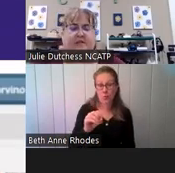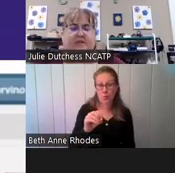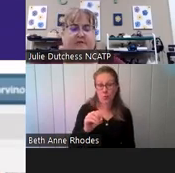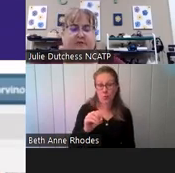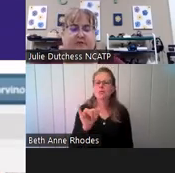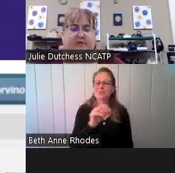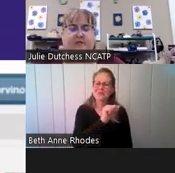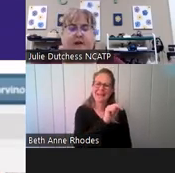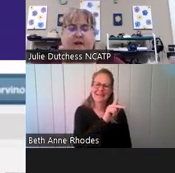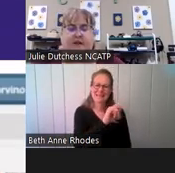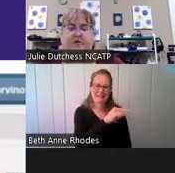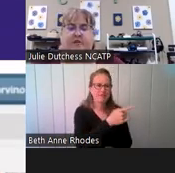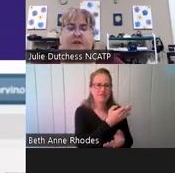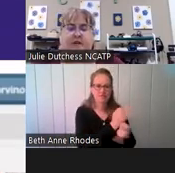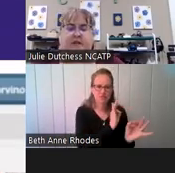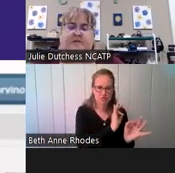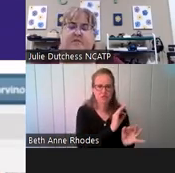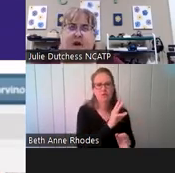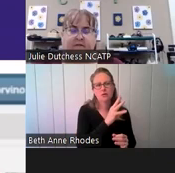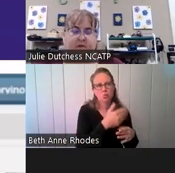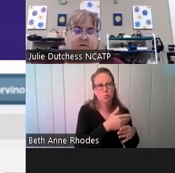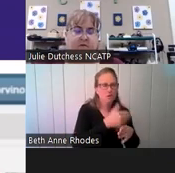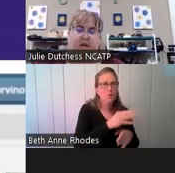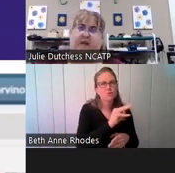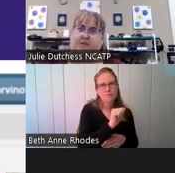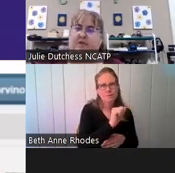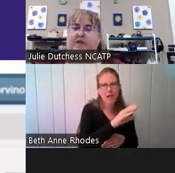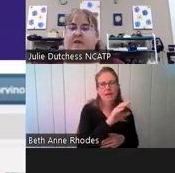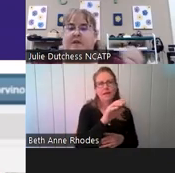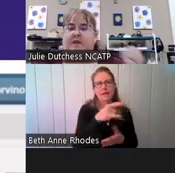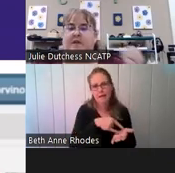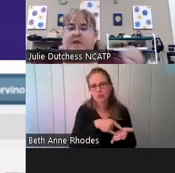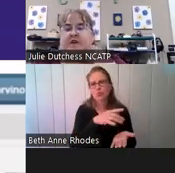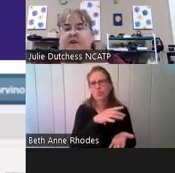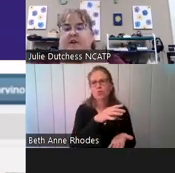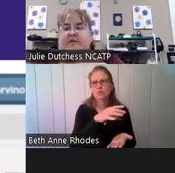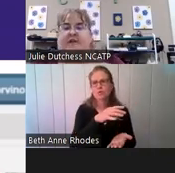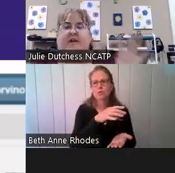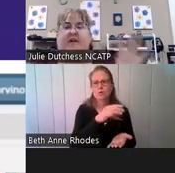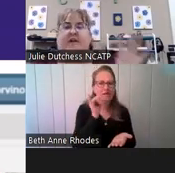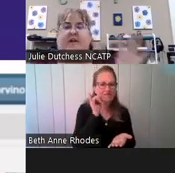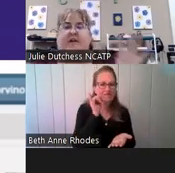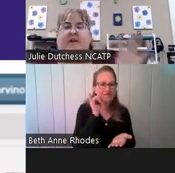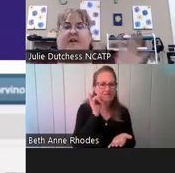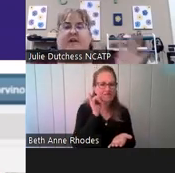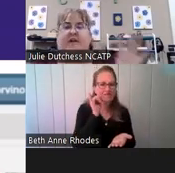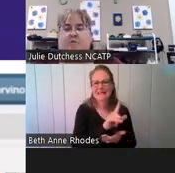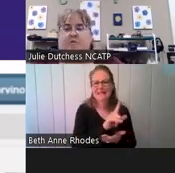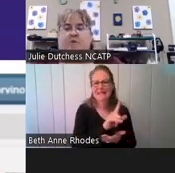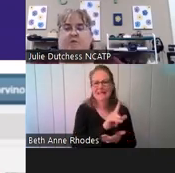said it was free, and it's on Windows, Mac, Android, Linux, iPhone, and Android. And then Trello, think of it as like a